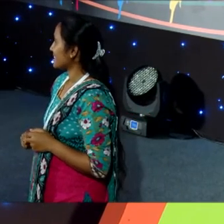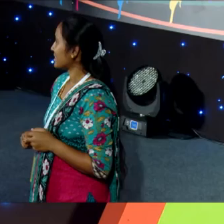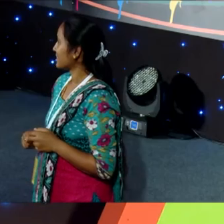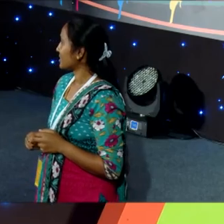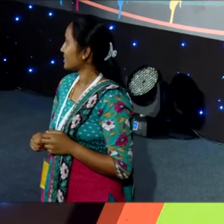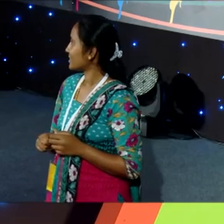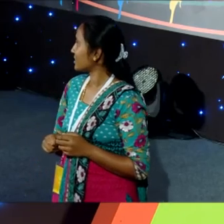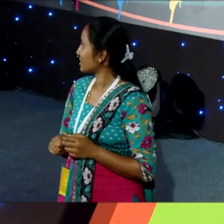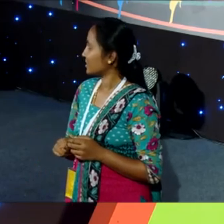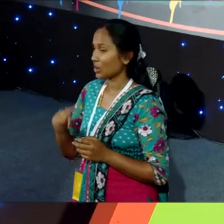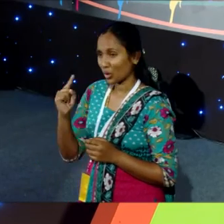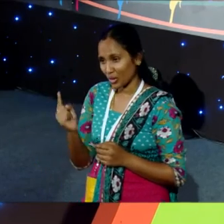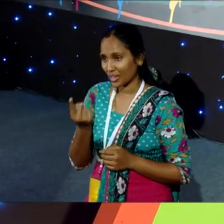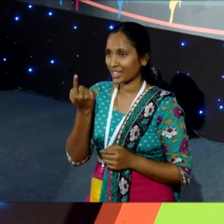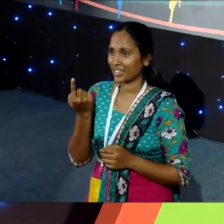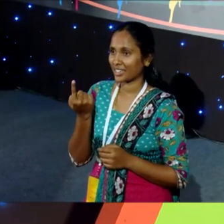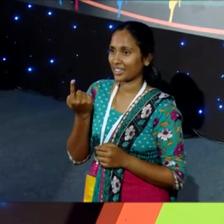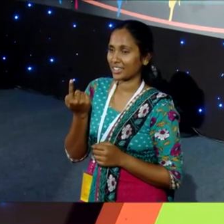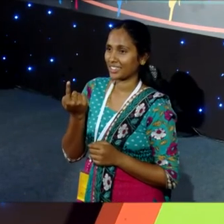You know, the only,